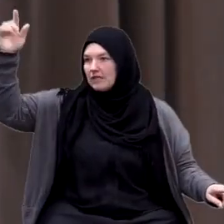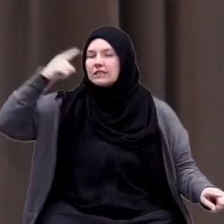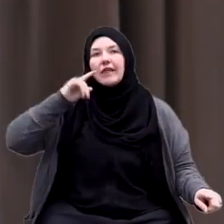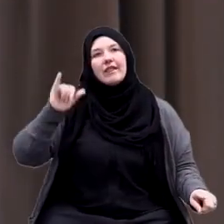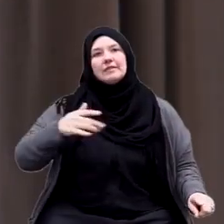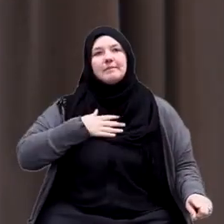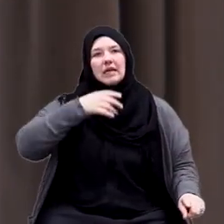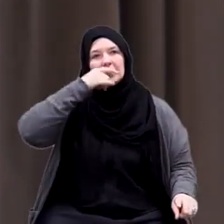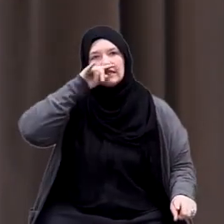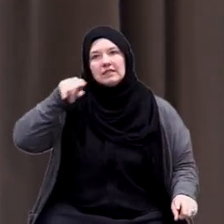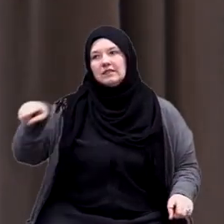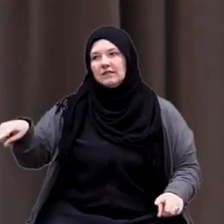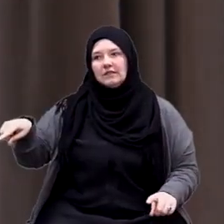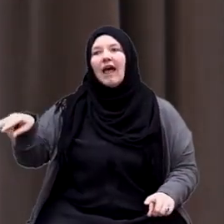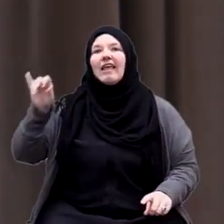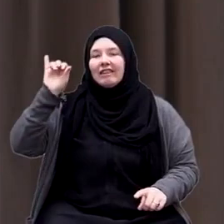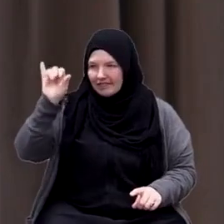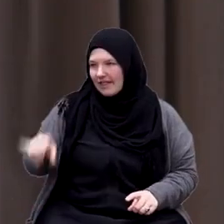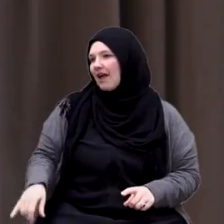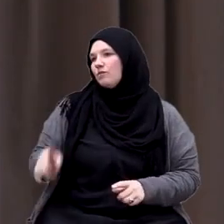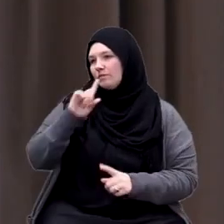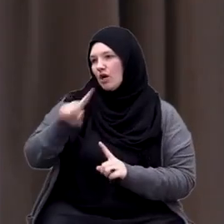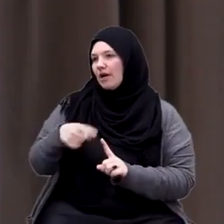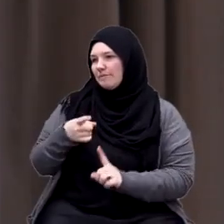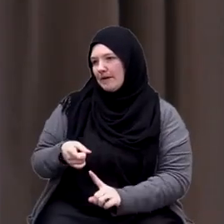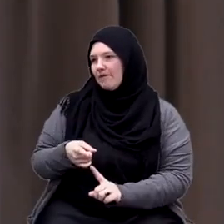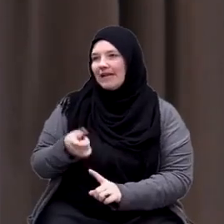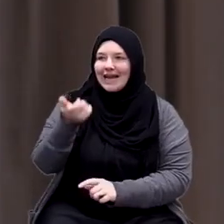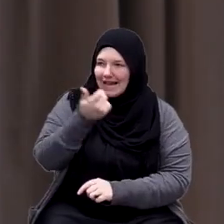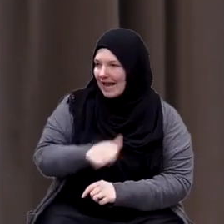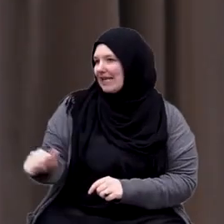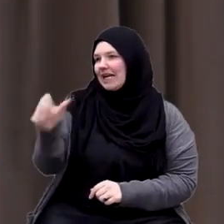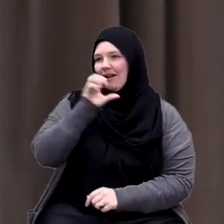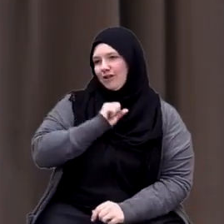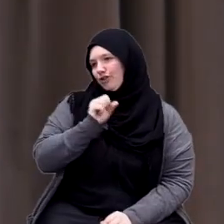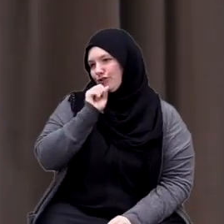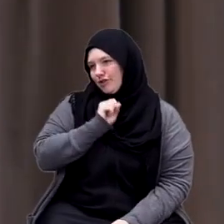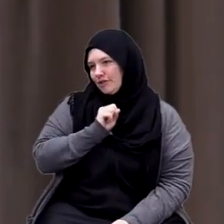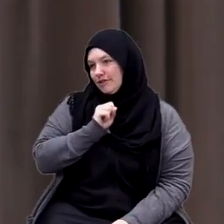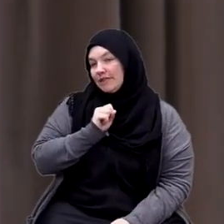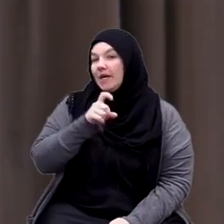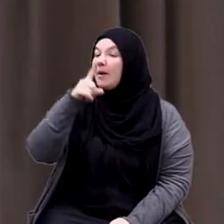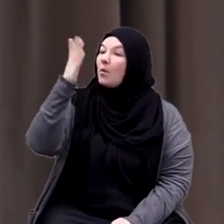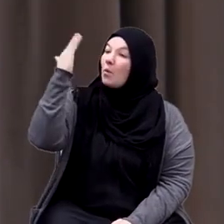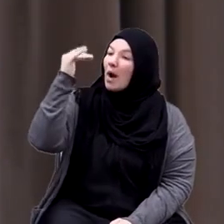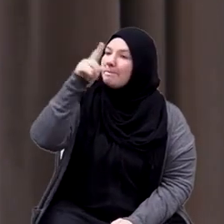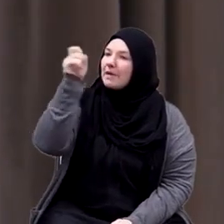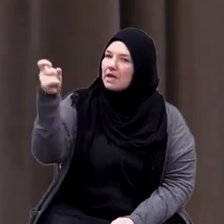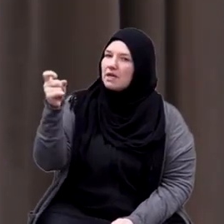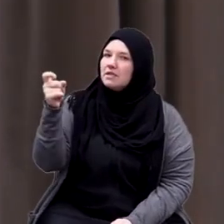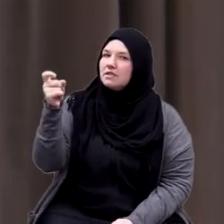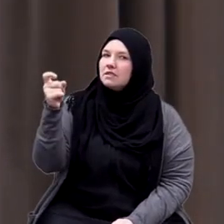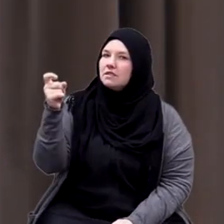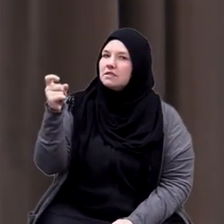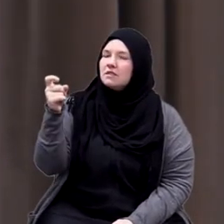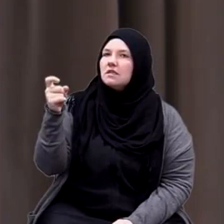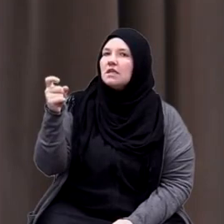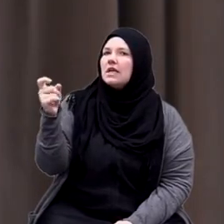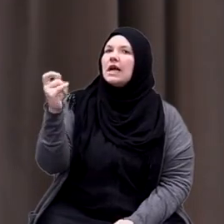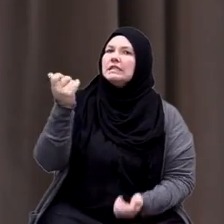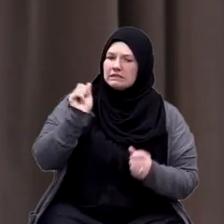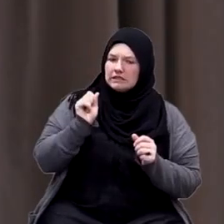yours are subject to what we're talking about. Why? Because you continue to owe it to